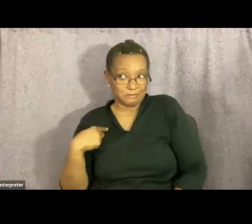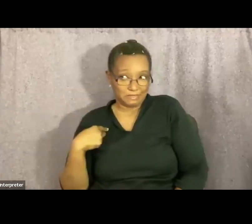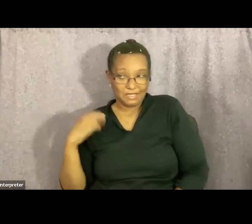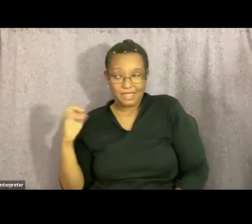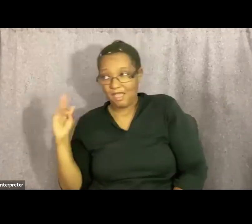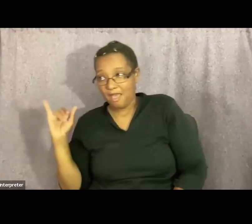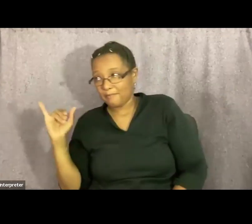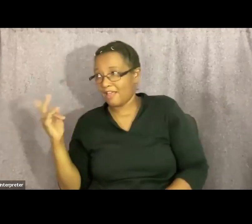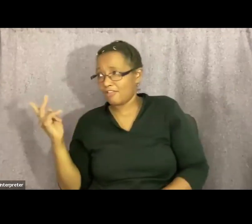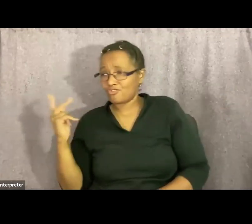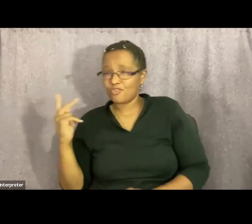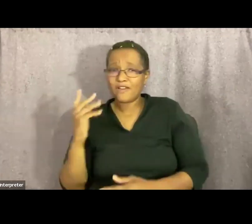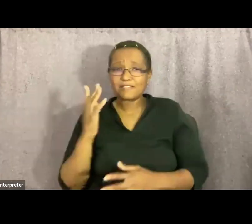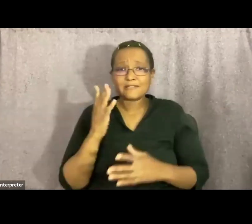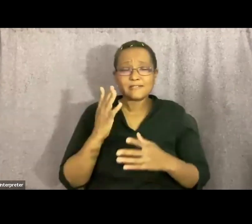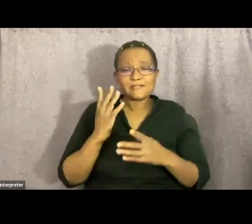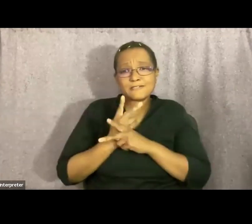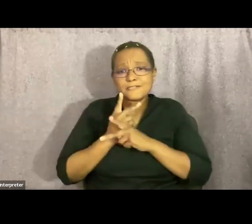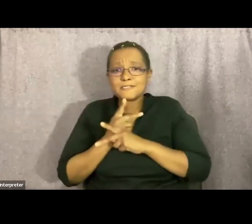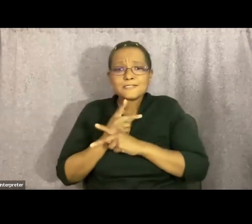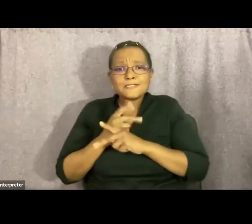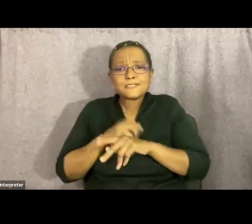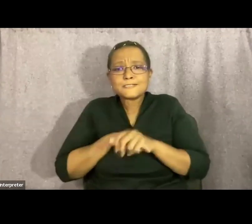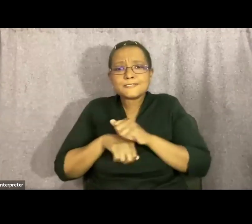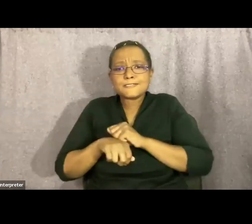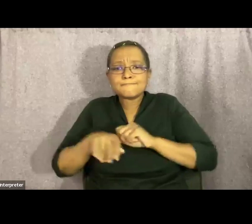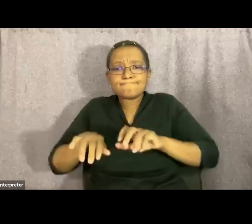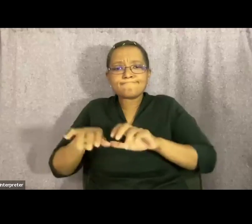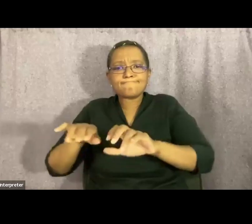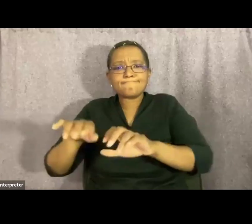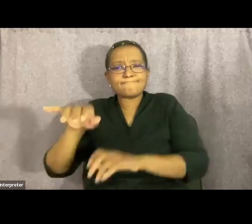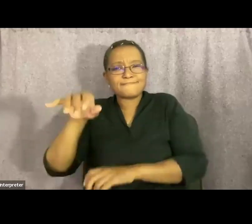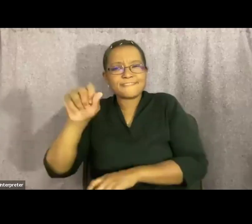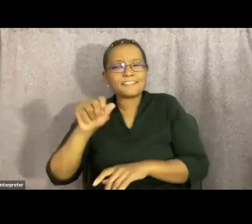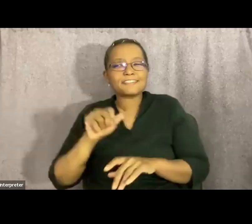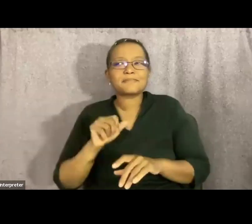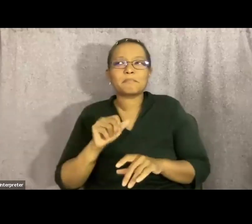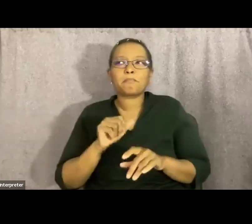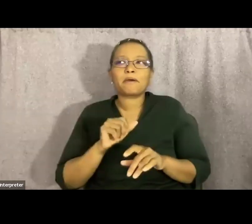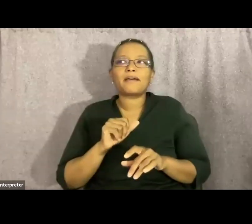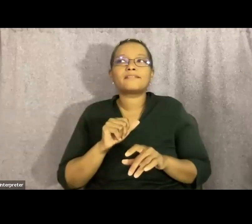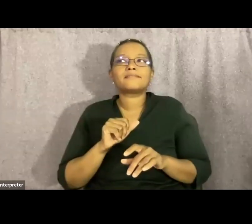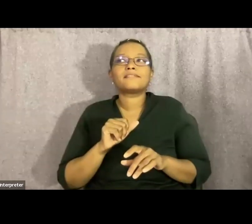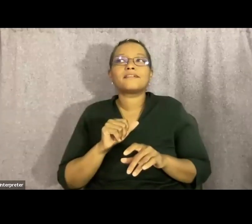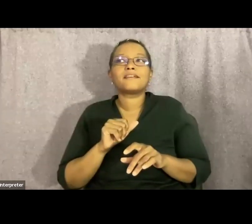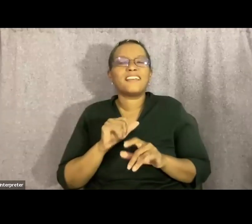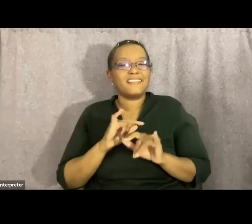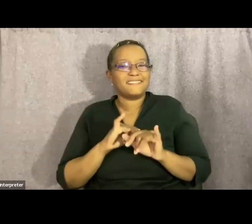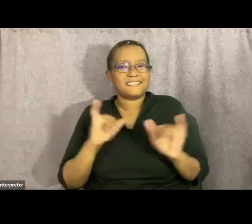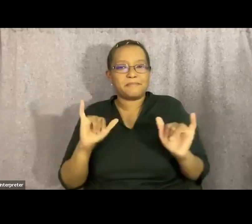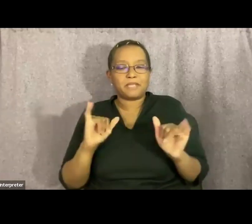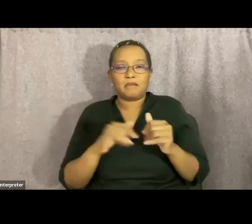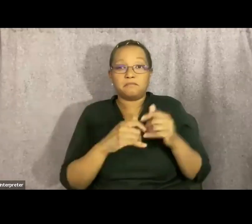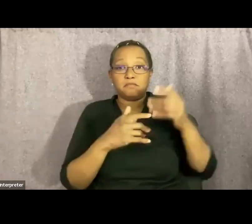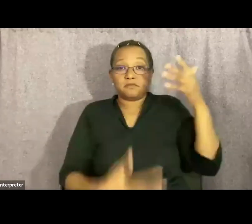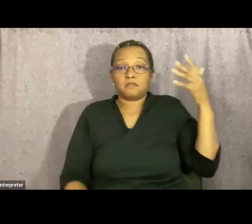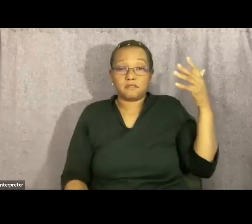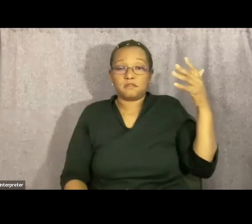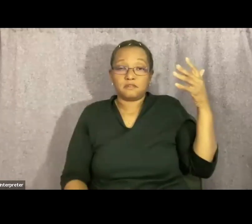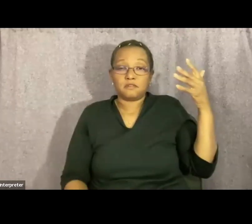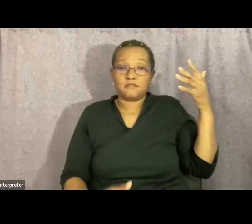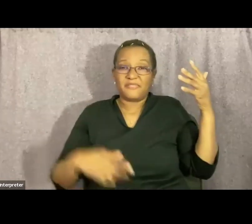ways that you can participate. I could go on for a while, but I wanted to give anyone else an opportunity to answer as well.